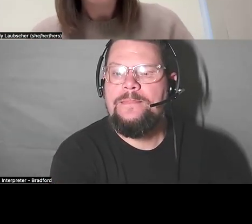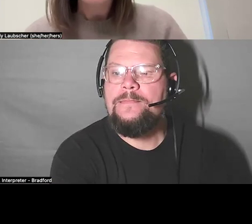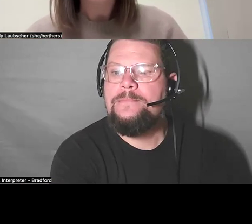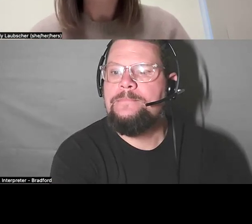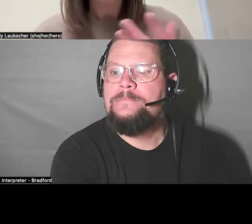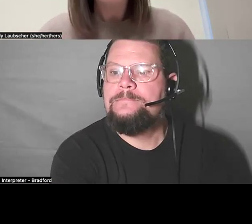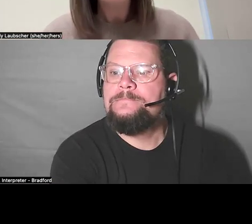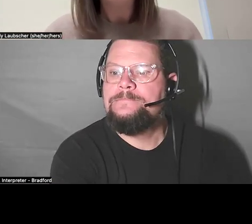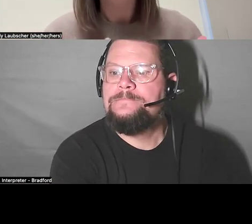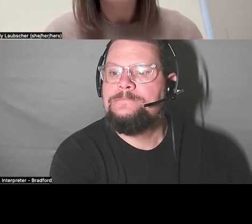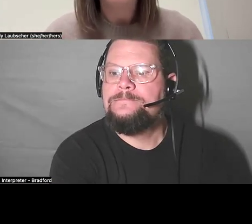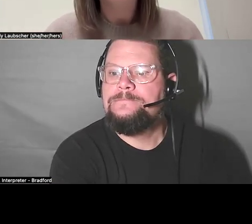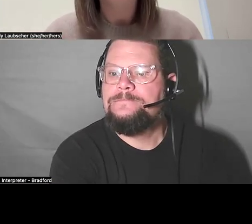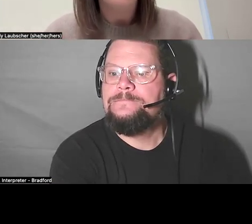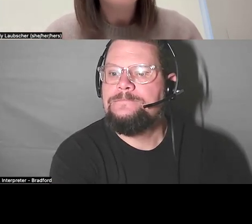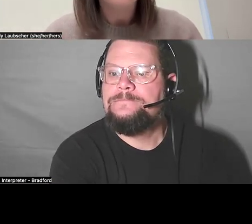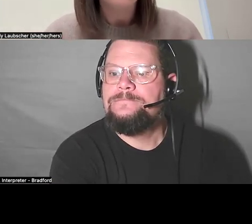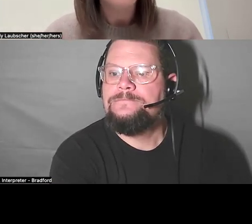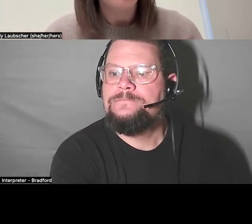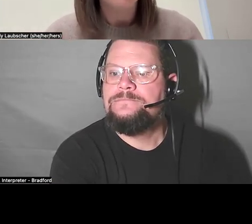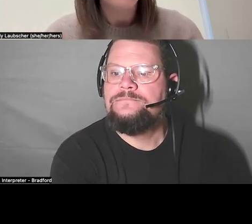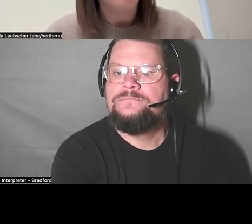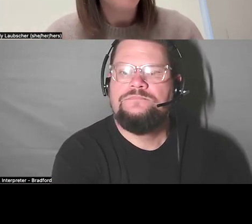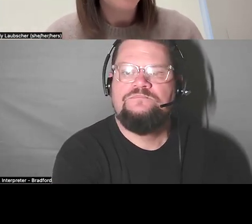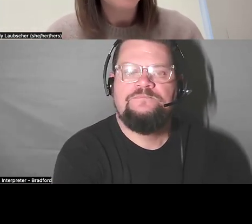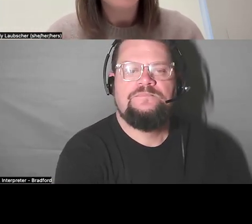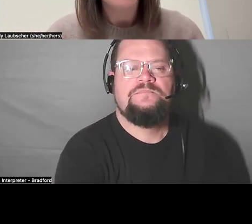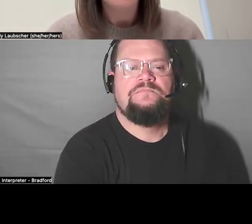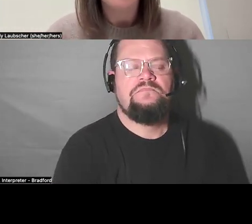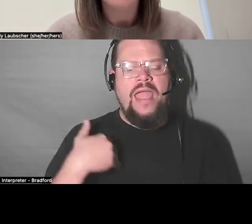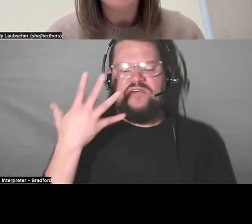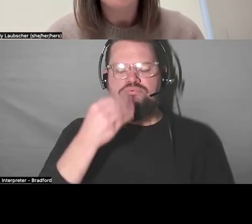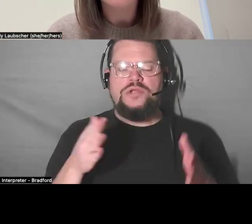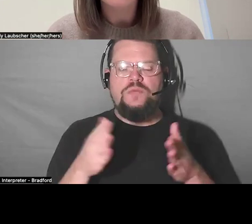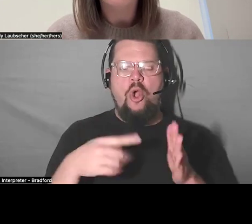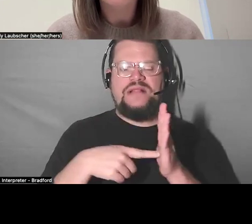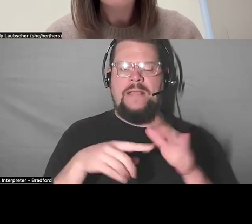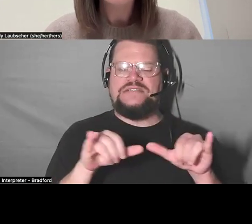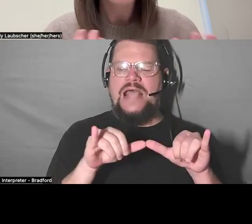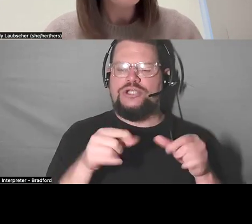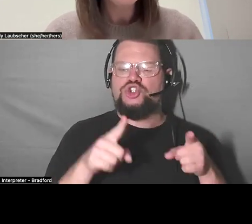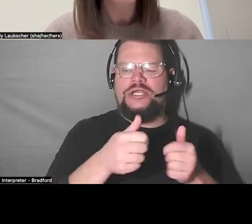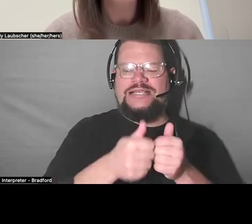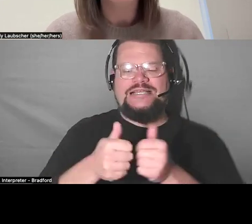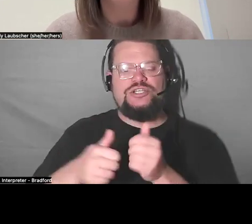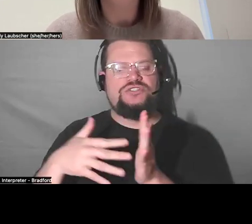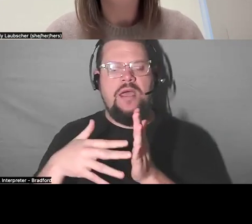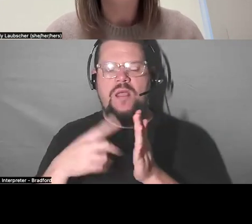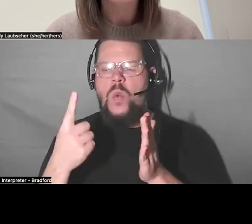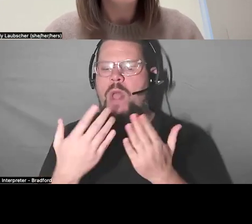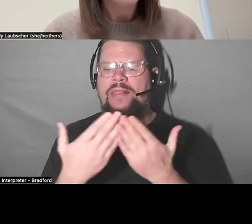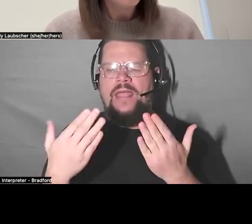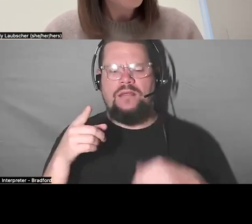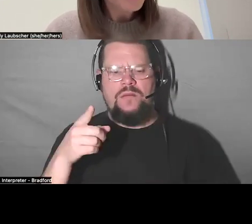So, given that there were relatively small sample sizes in these studies, one thing we might wonder